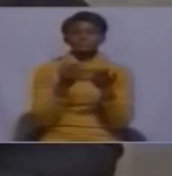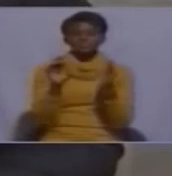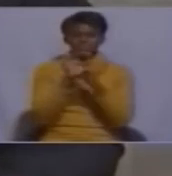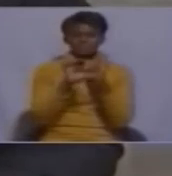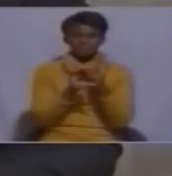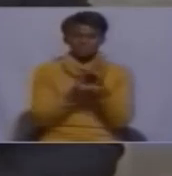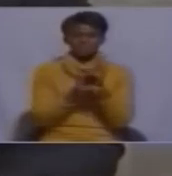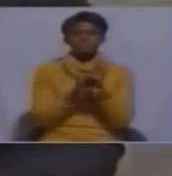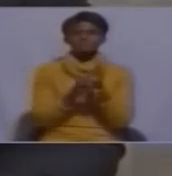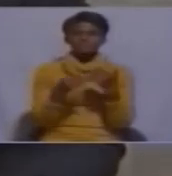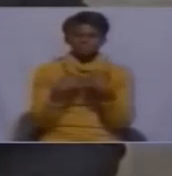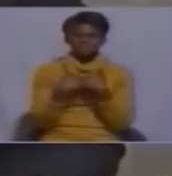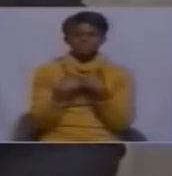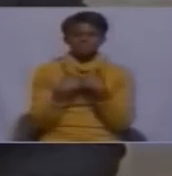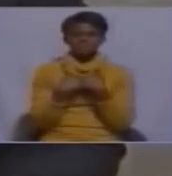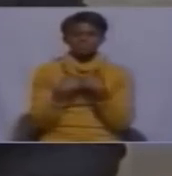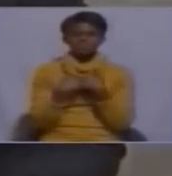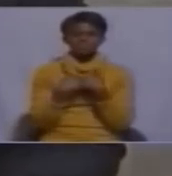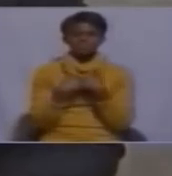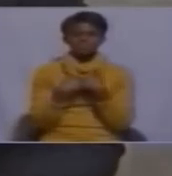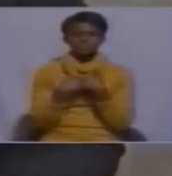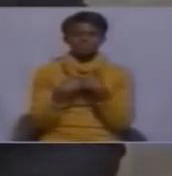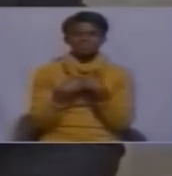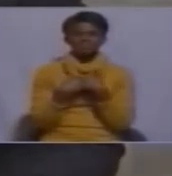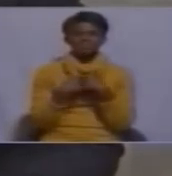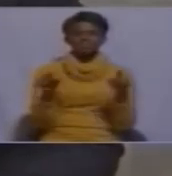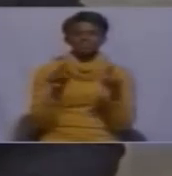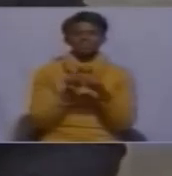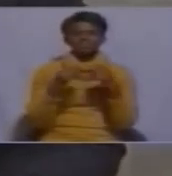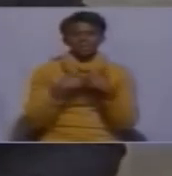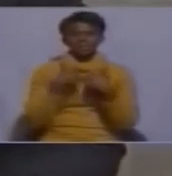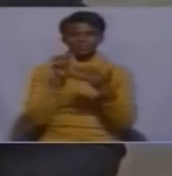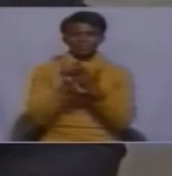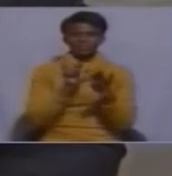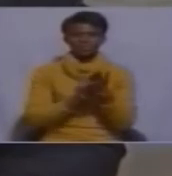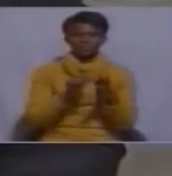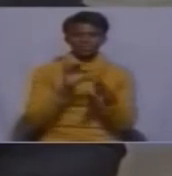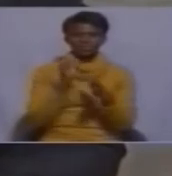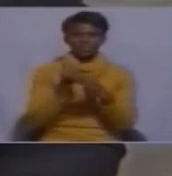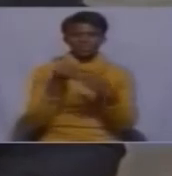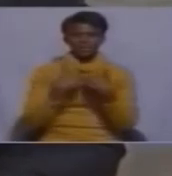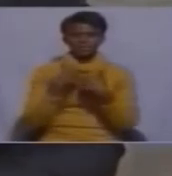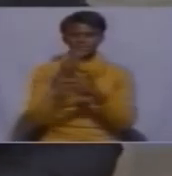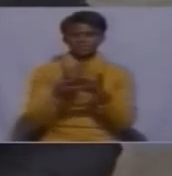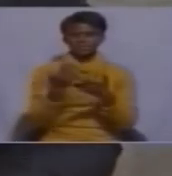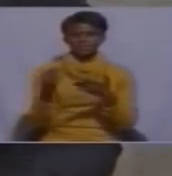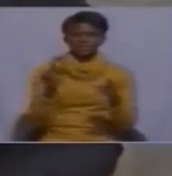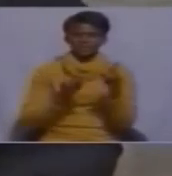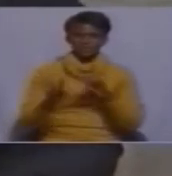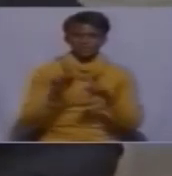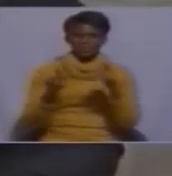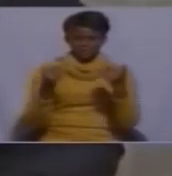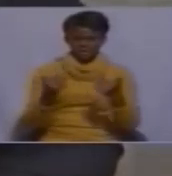an individual can petition Parliament to come up with a law or to do an amendment. So if the people would